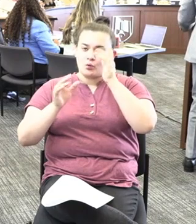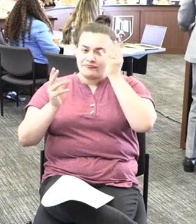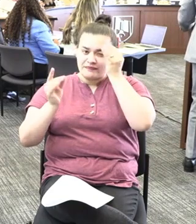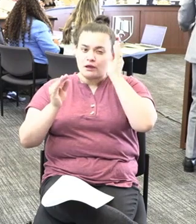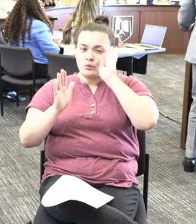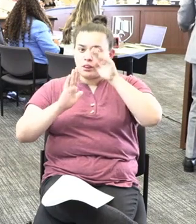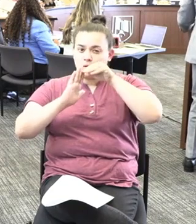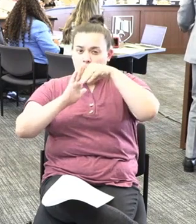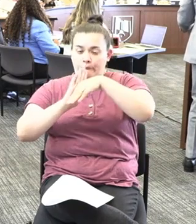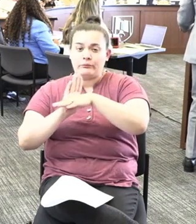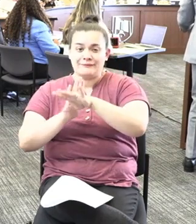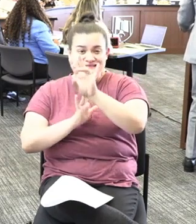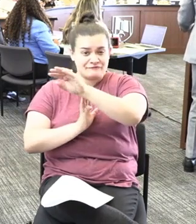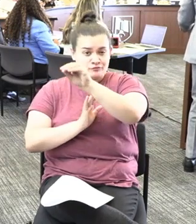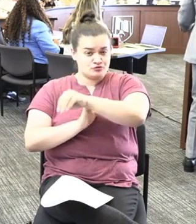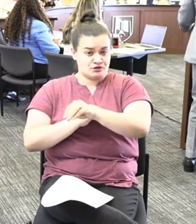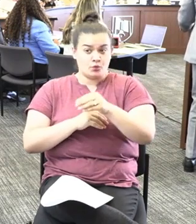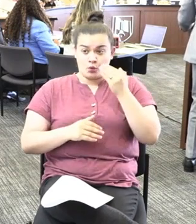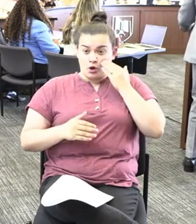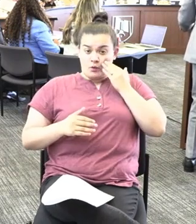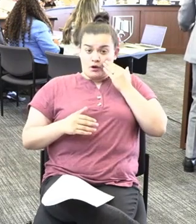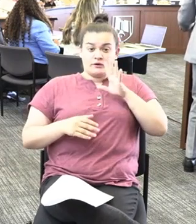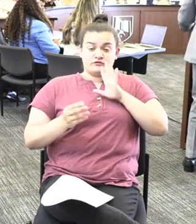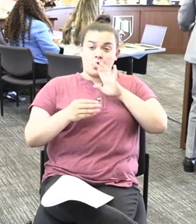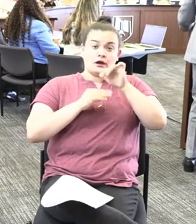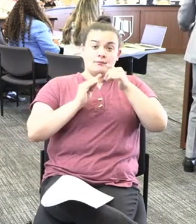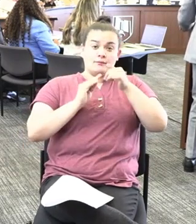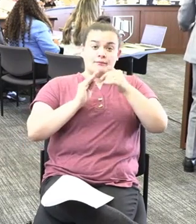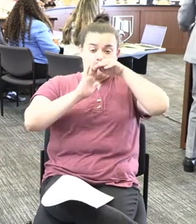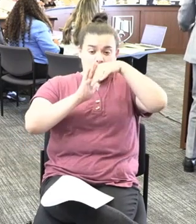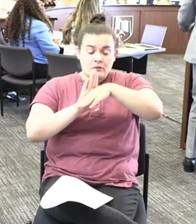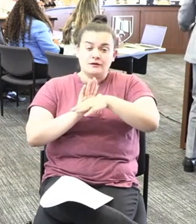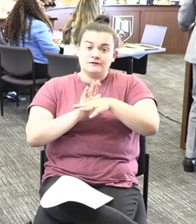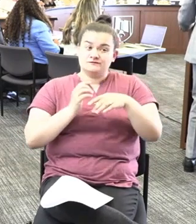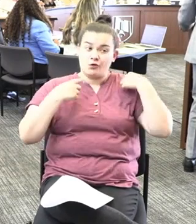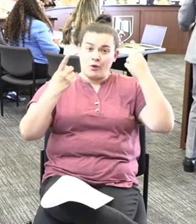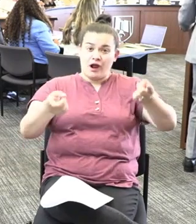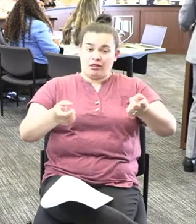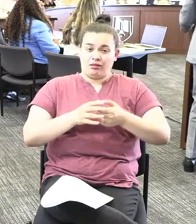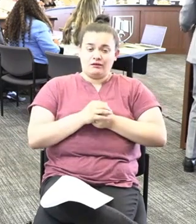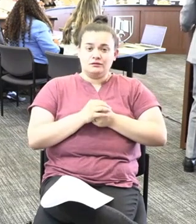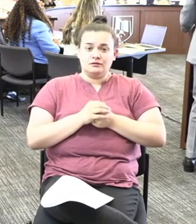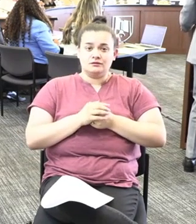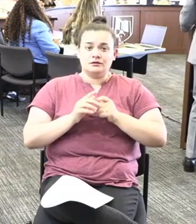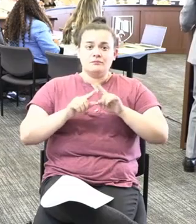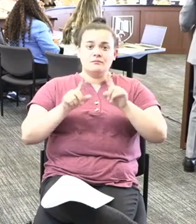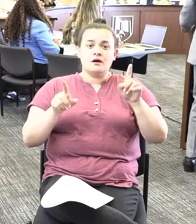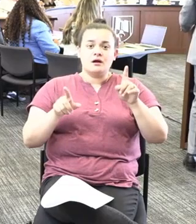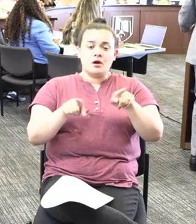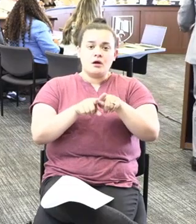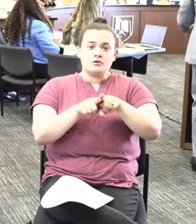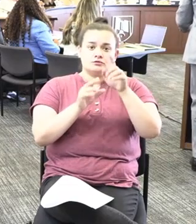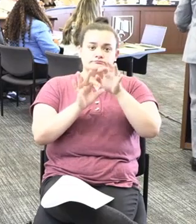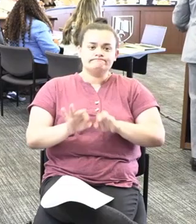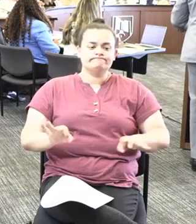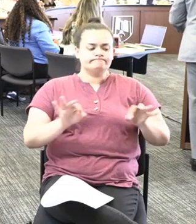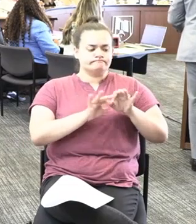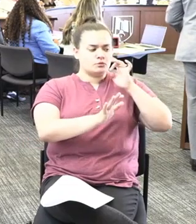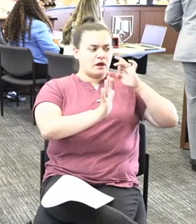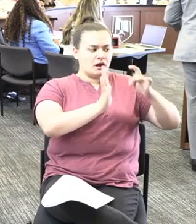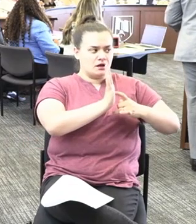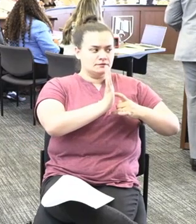and we're aware of that. We've been talking about this enrollment cliff for quite some time, right? But it's also important to recognize